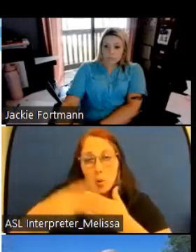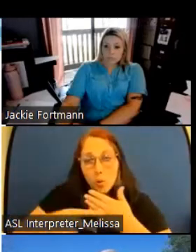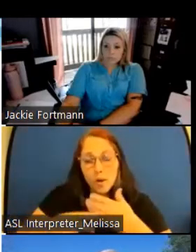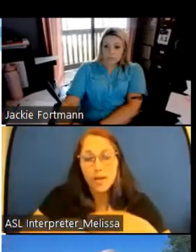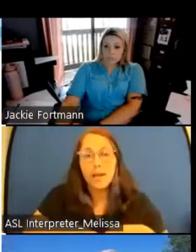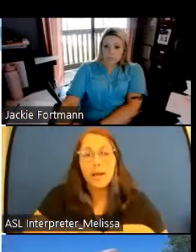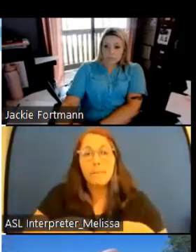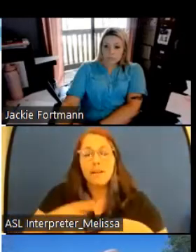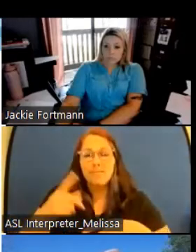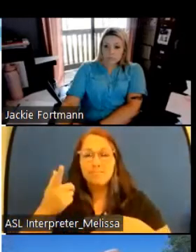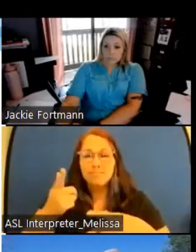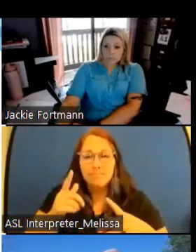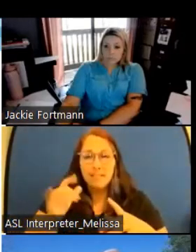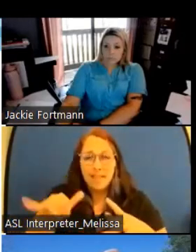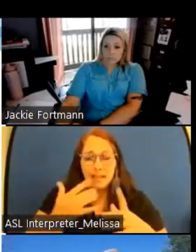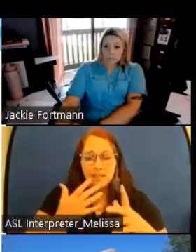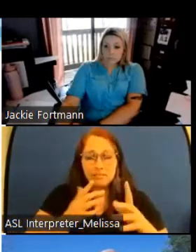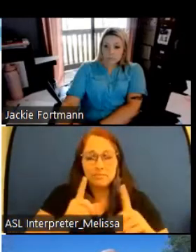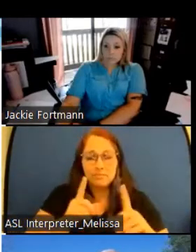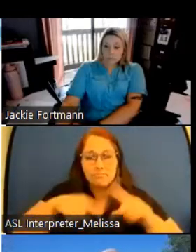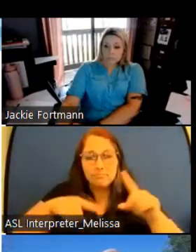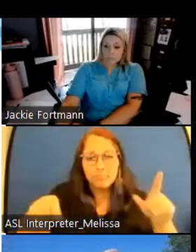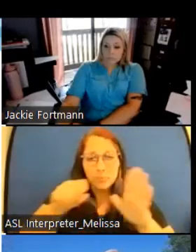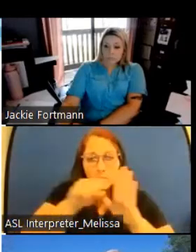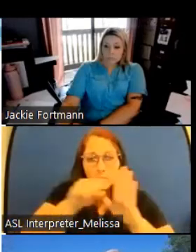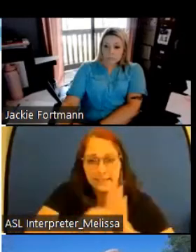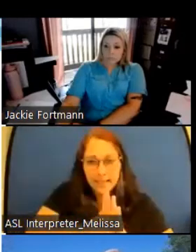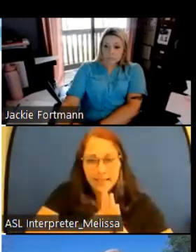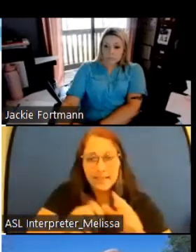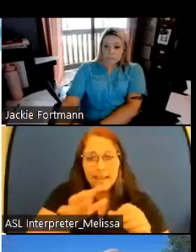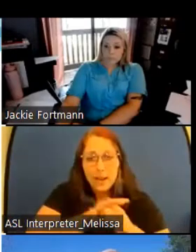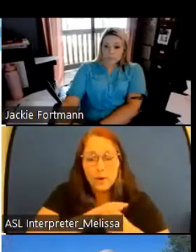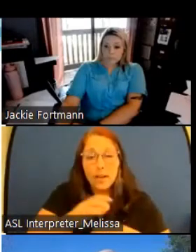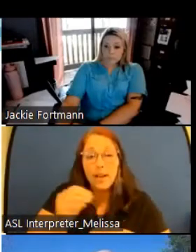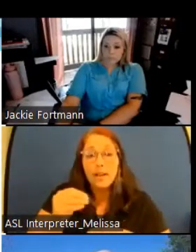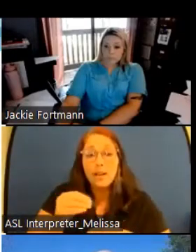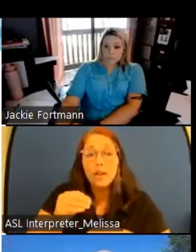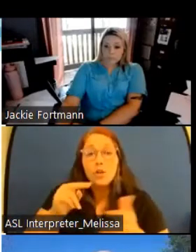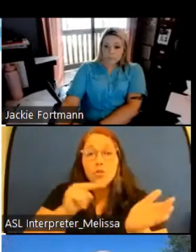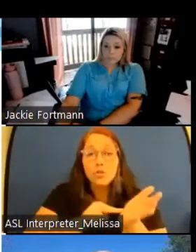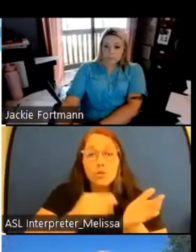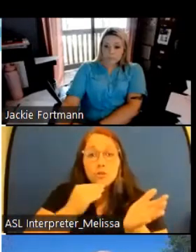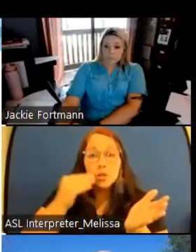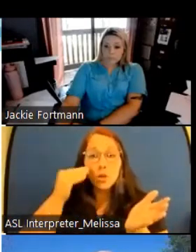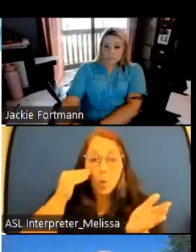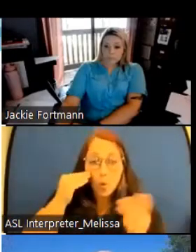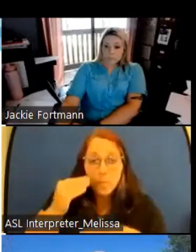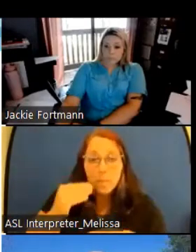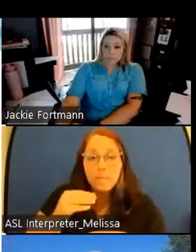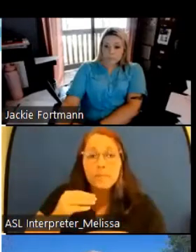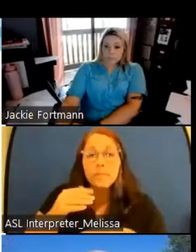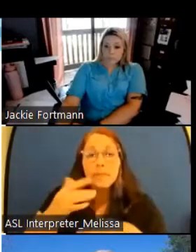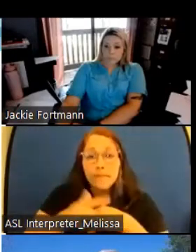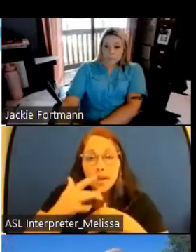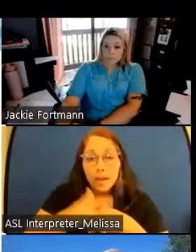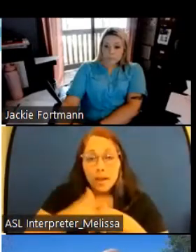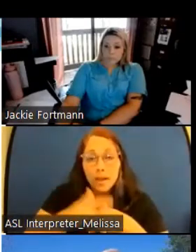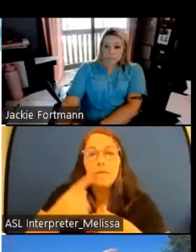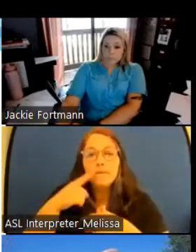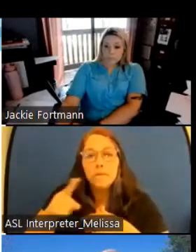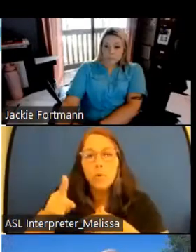area, helping veterans who are nursing home eligible stay independent. We have, in the next slide,